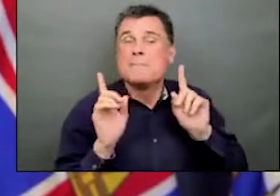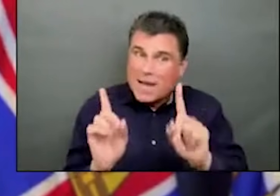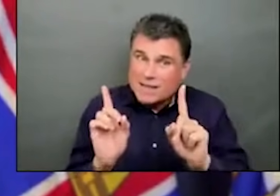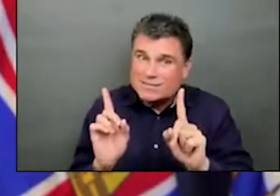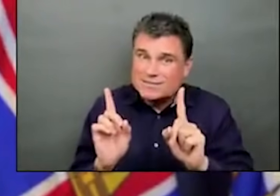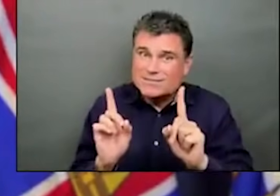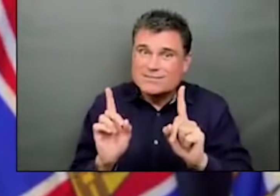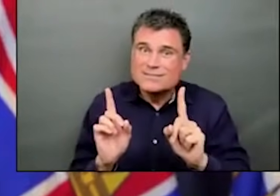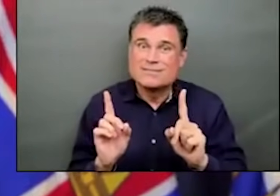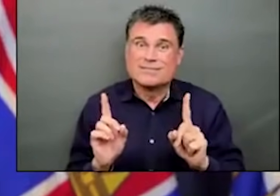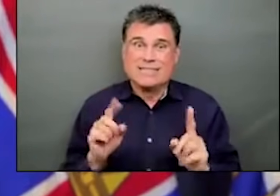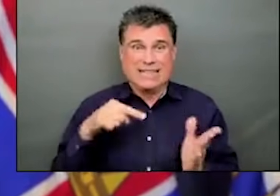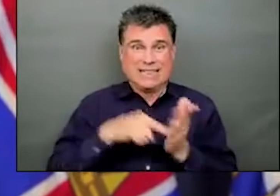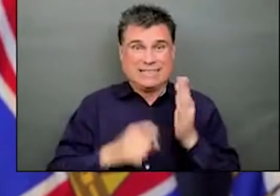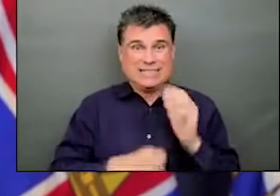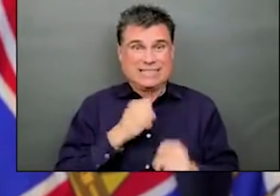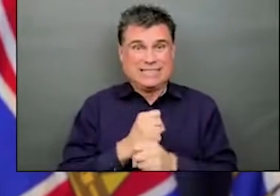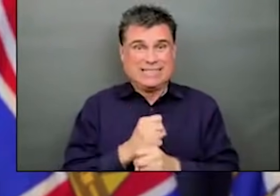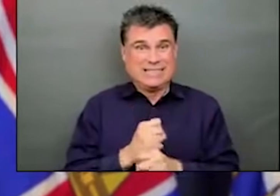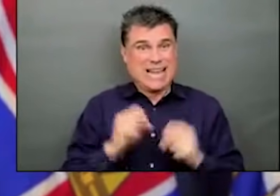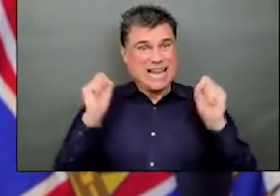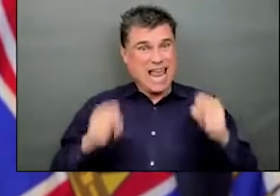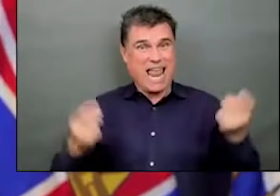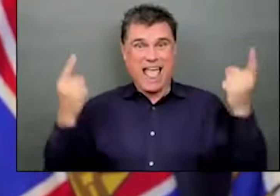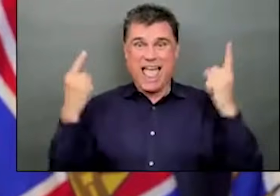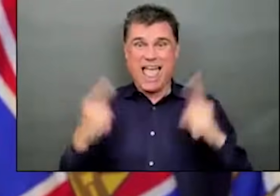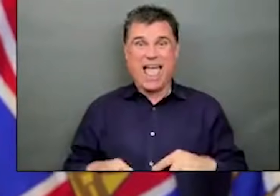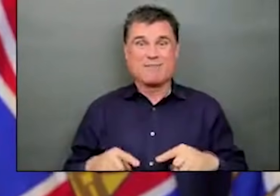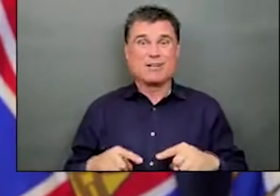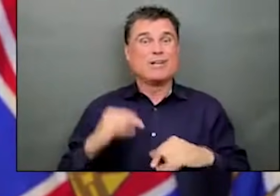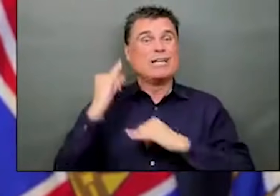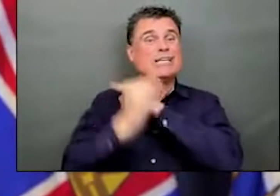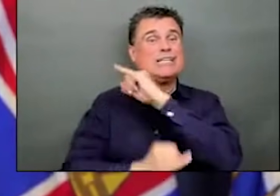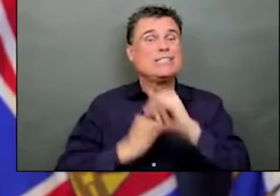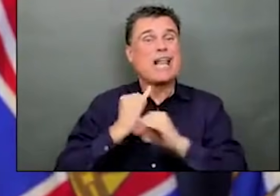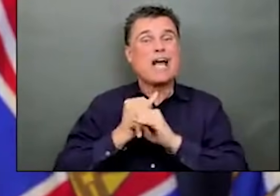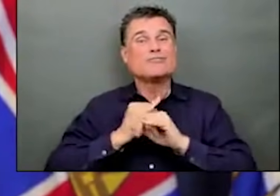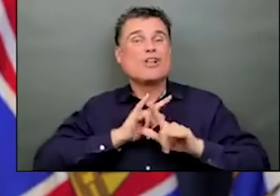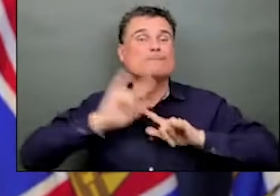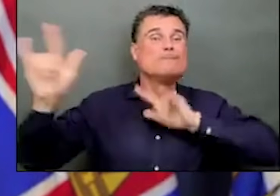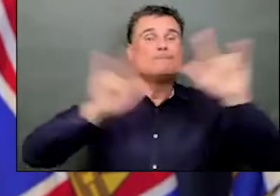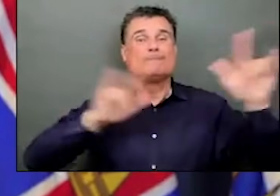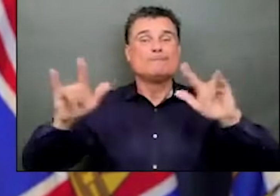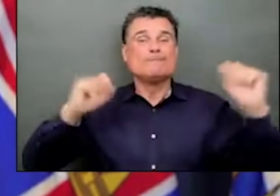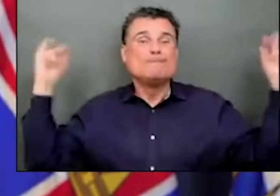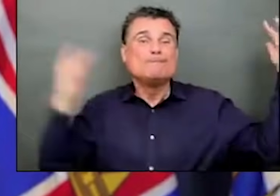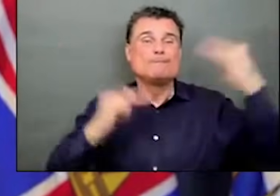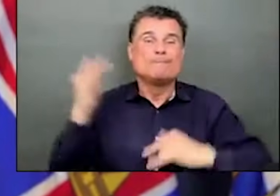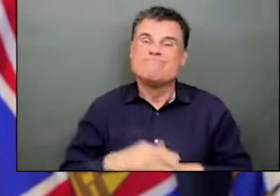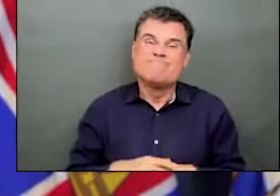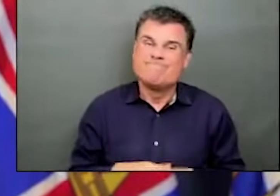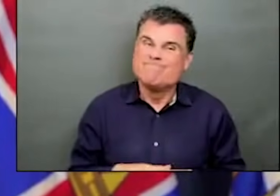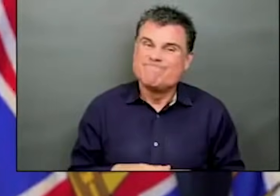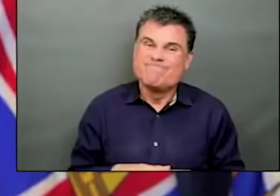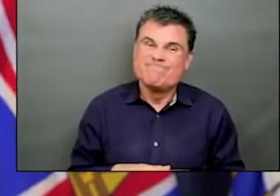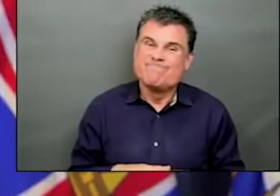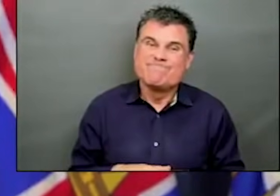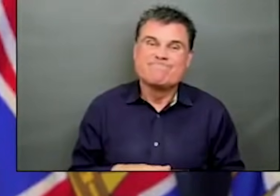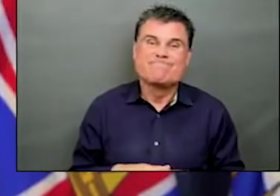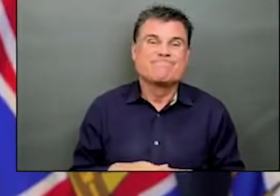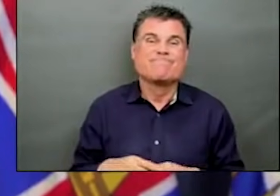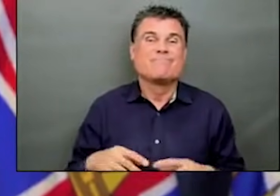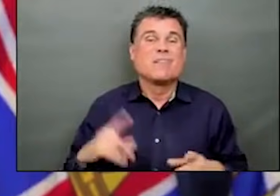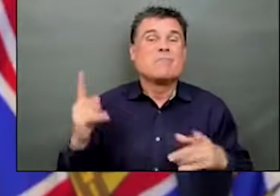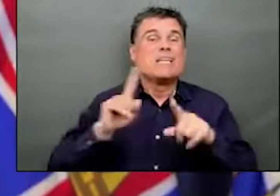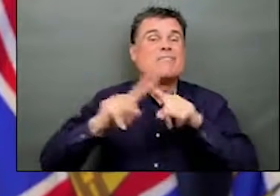year are large international travel. So groups that bring people from many other countries to BC